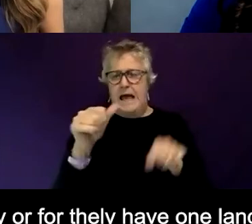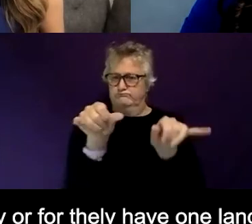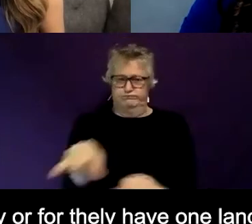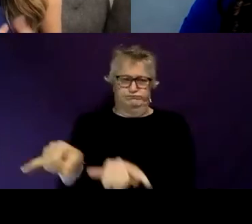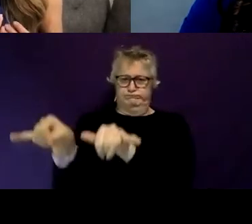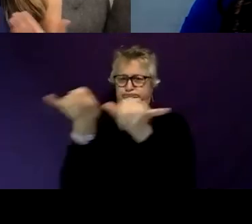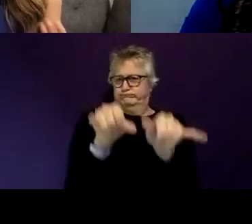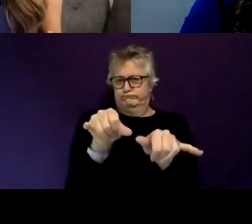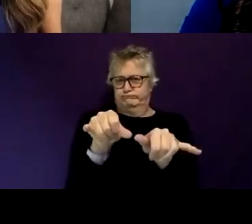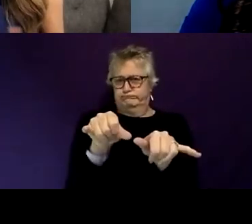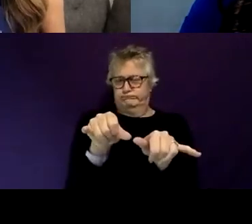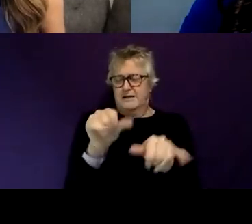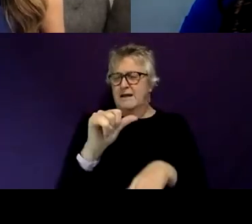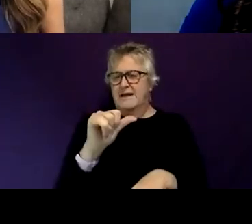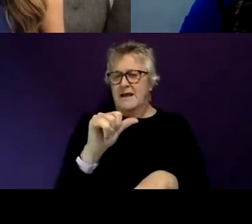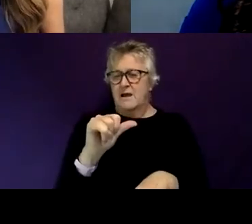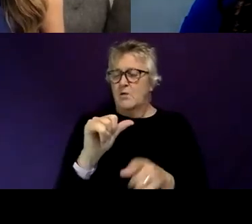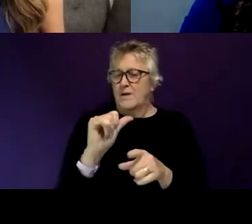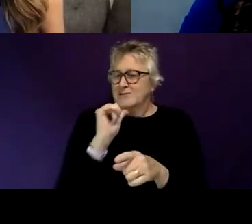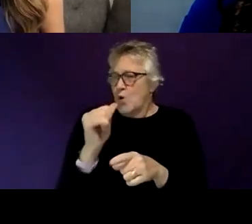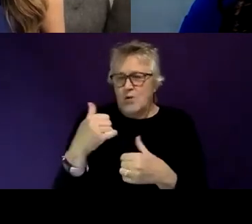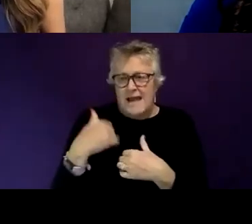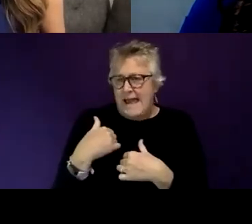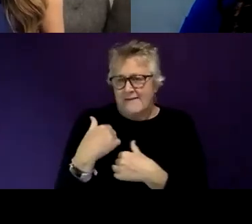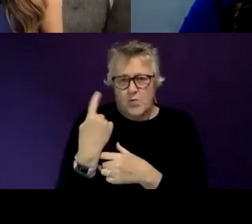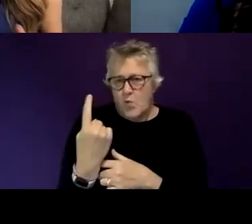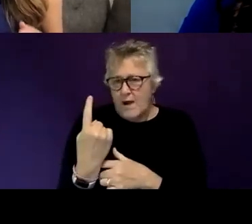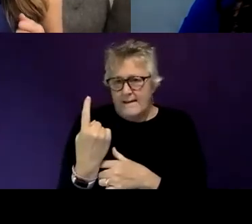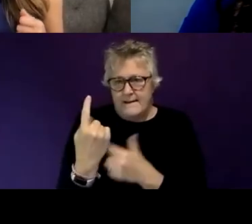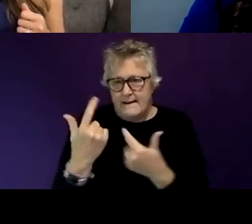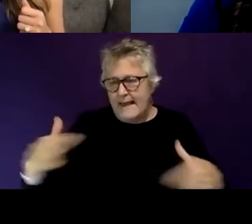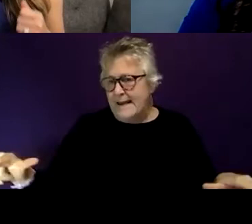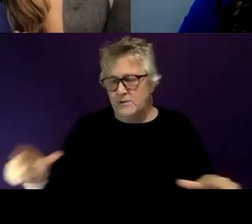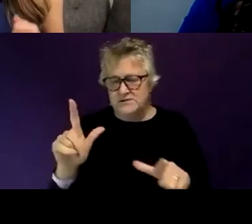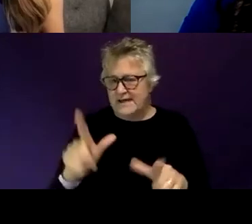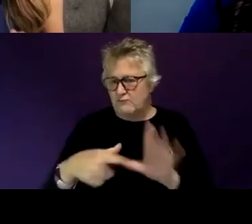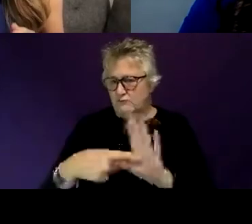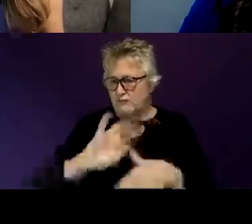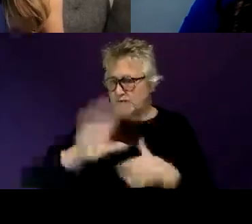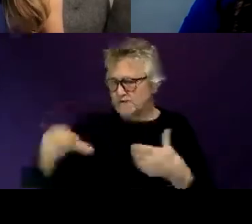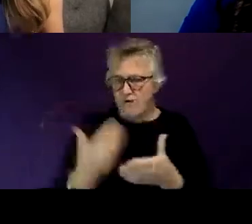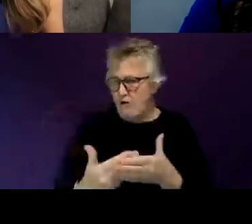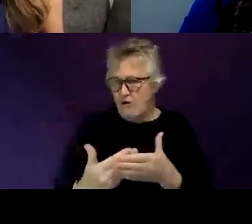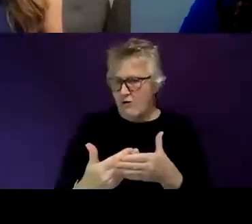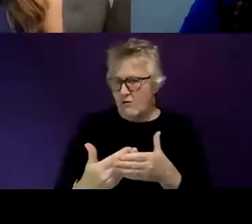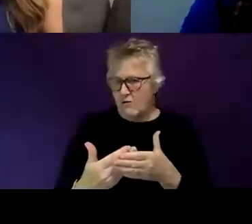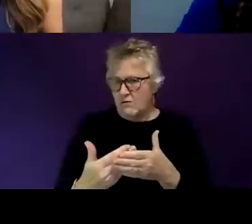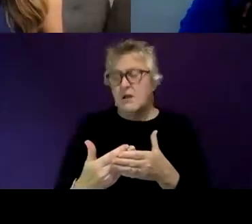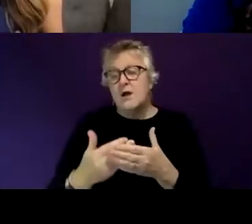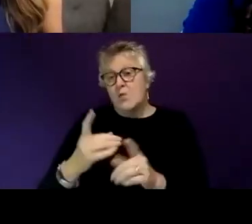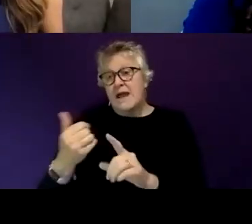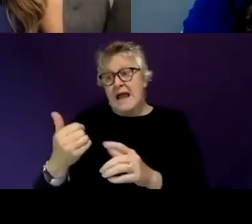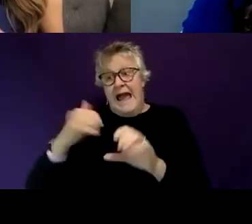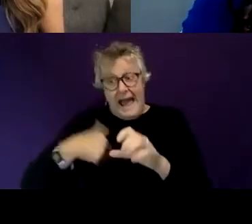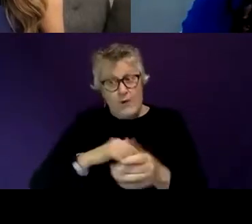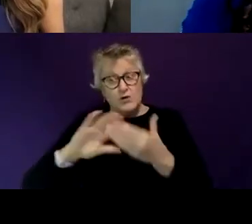one language that we speak that represents all of us. And that's one specific thing that I